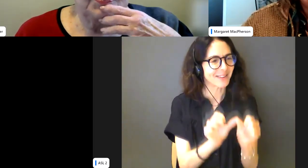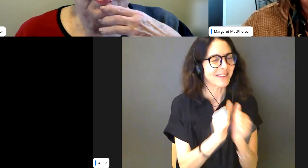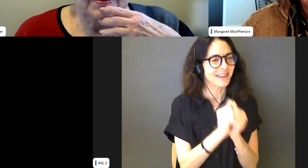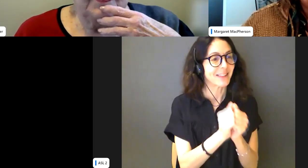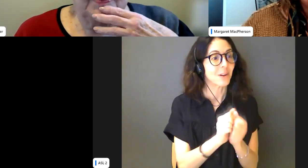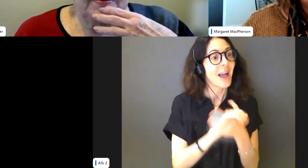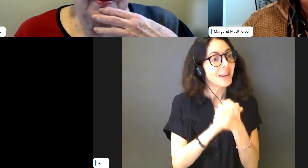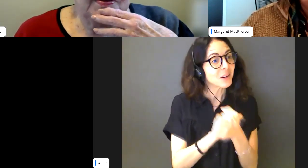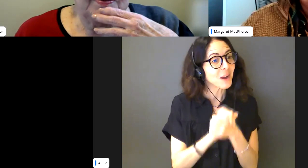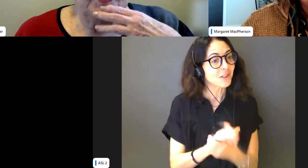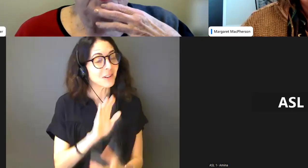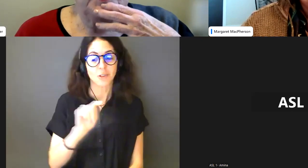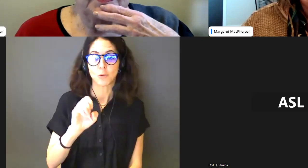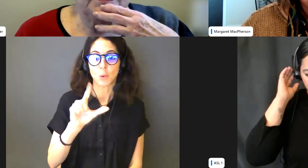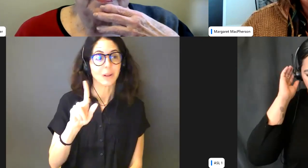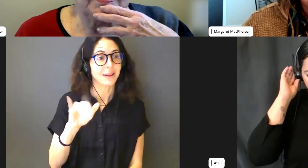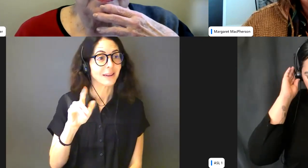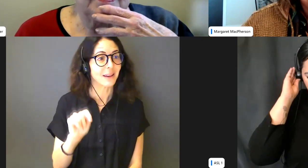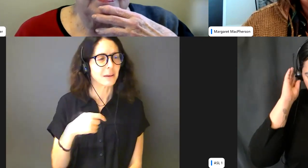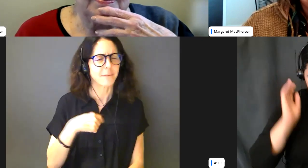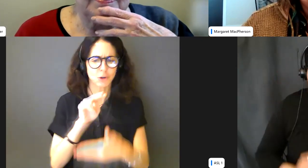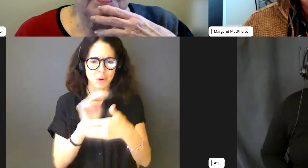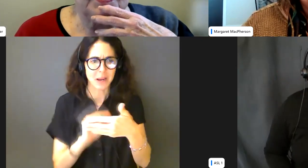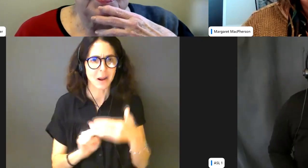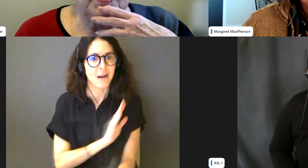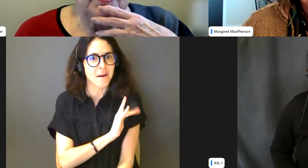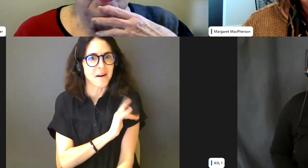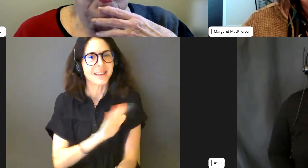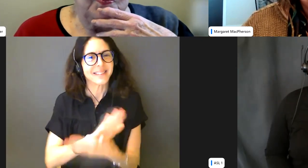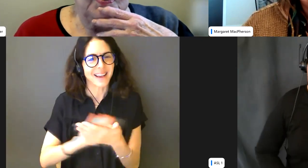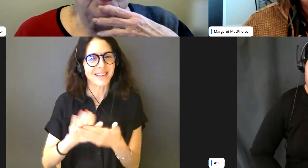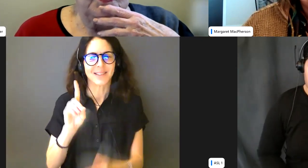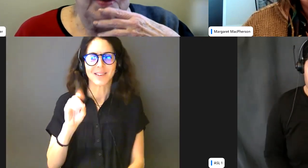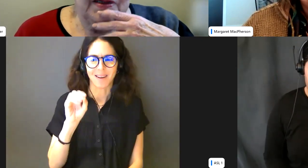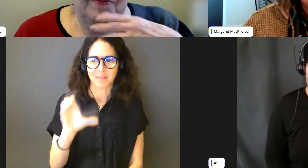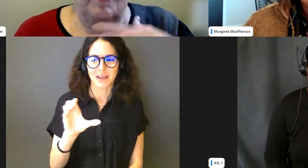the toolkit. I did read it through, and it's a nice document.